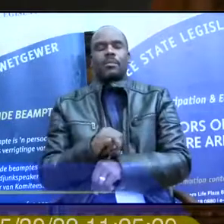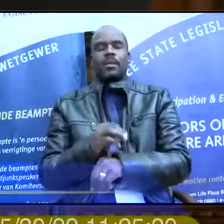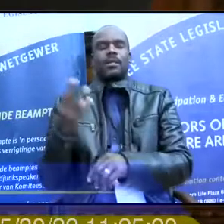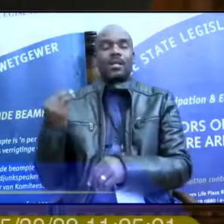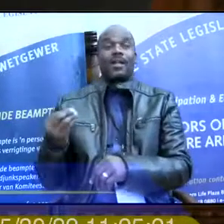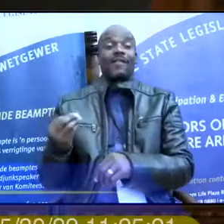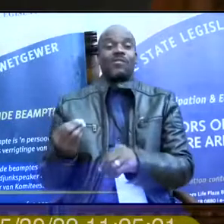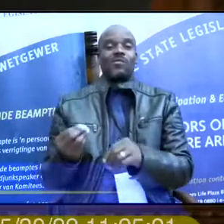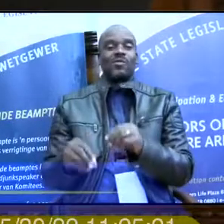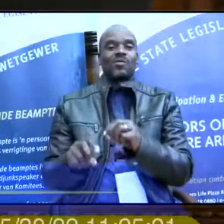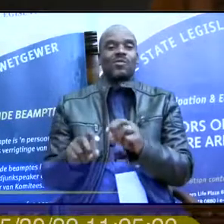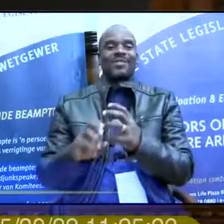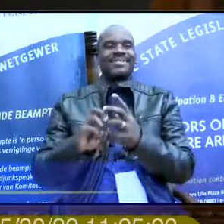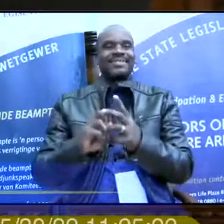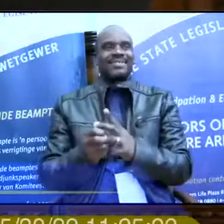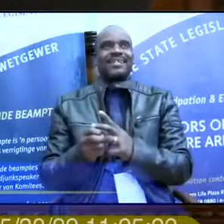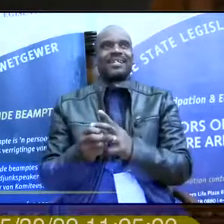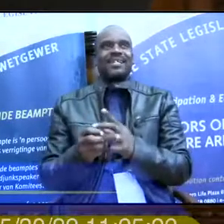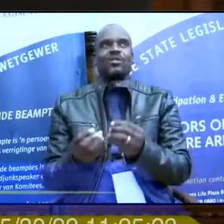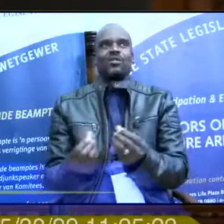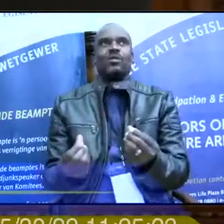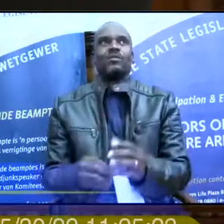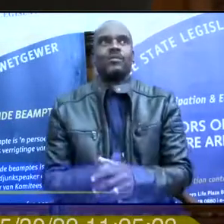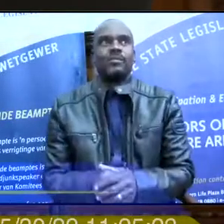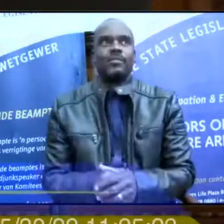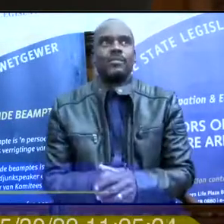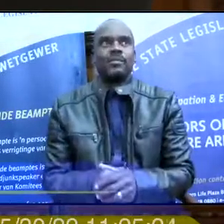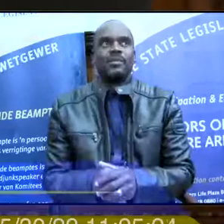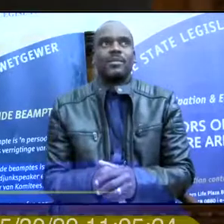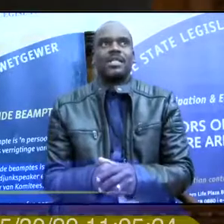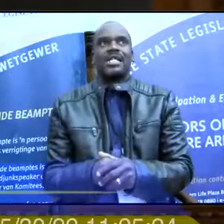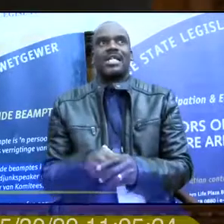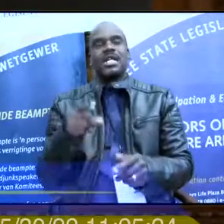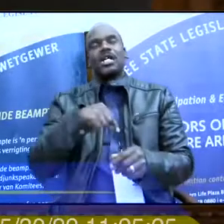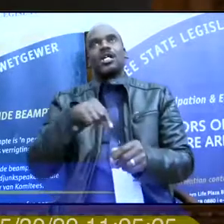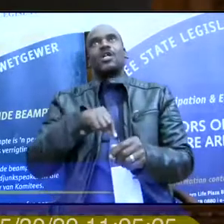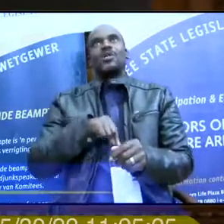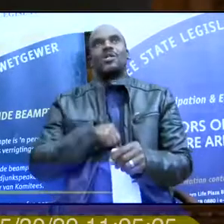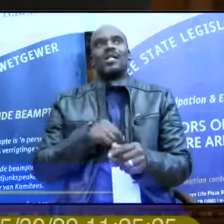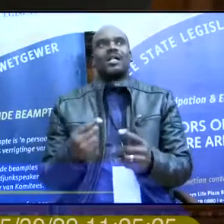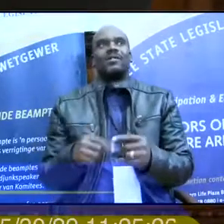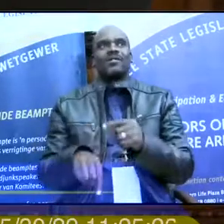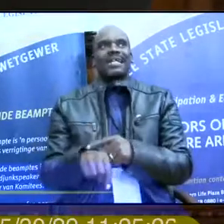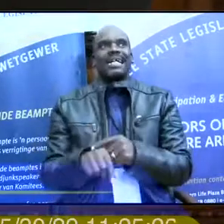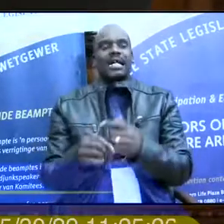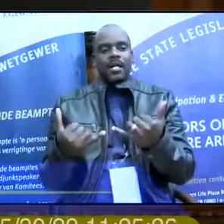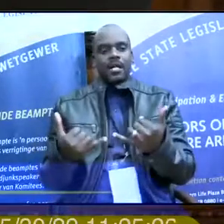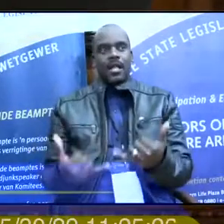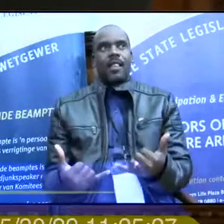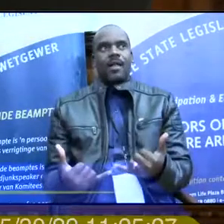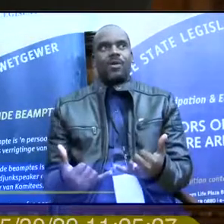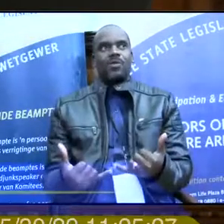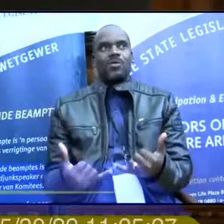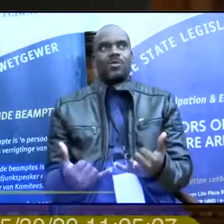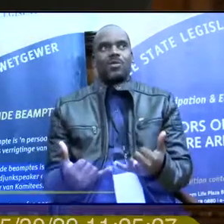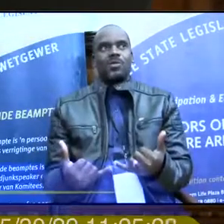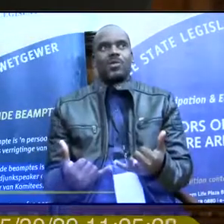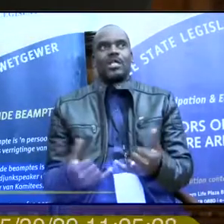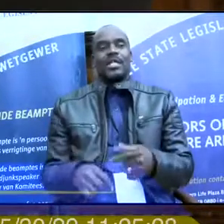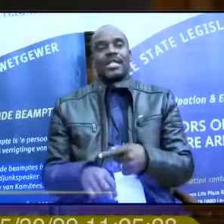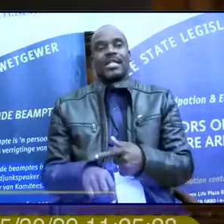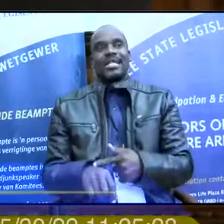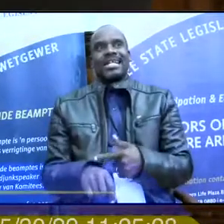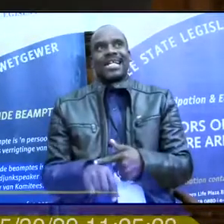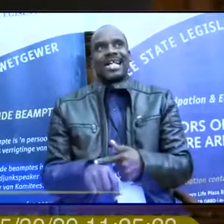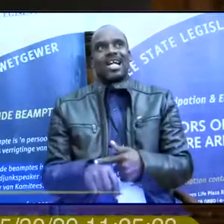year and we we wait for answers now it is that type of management that we must bring